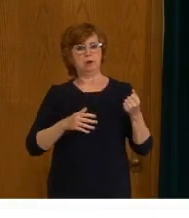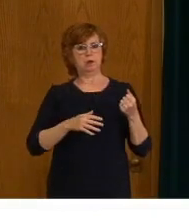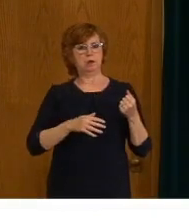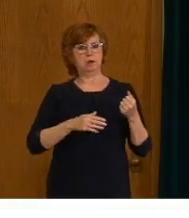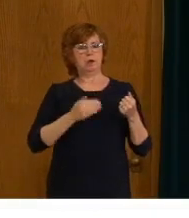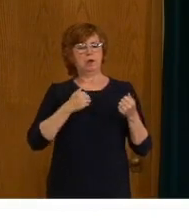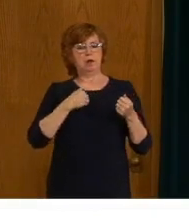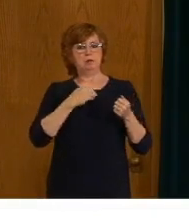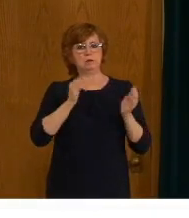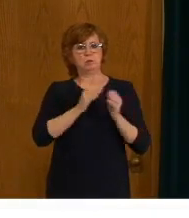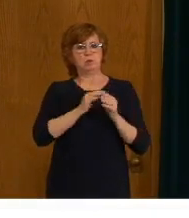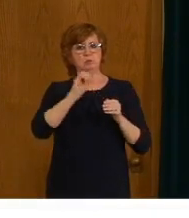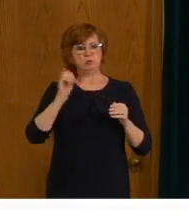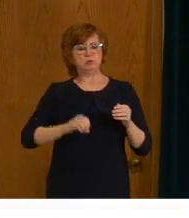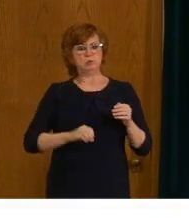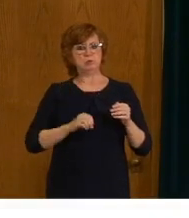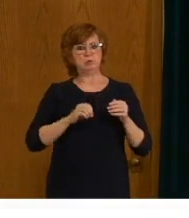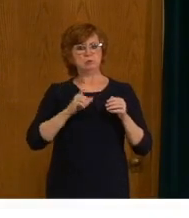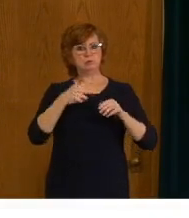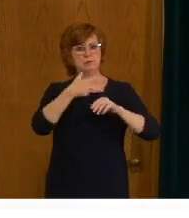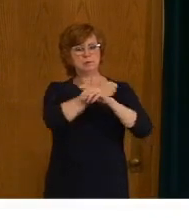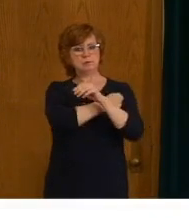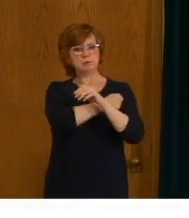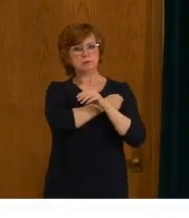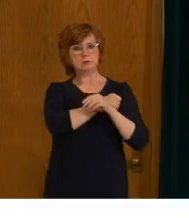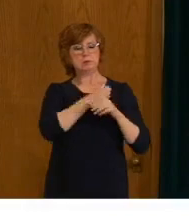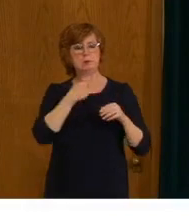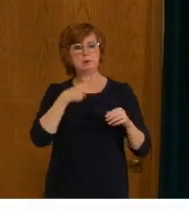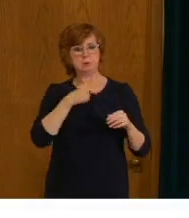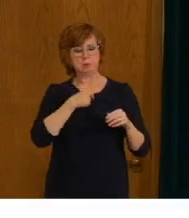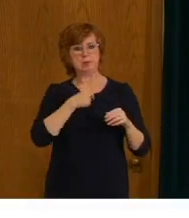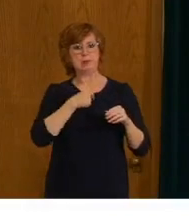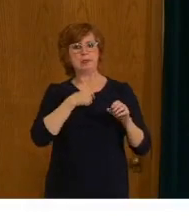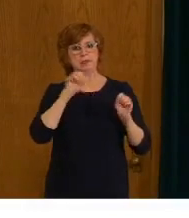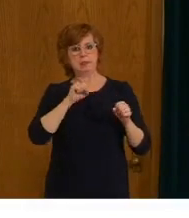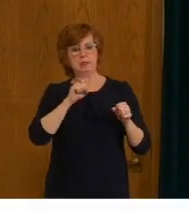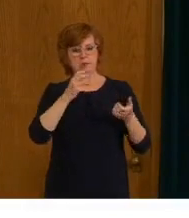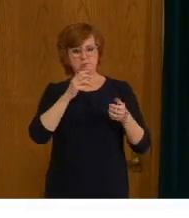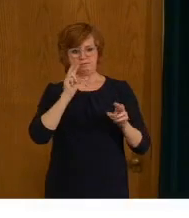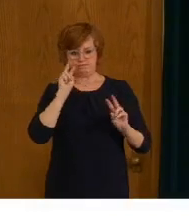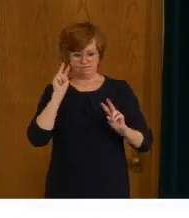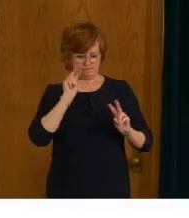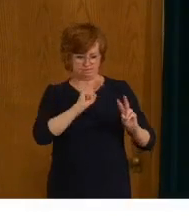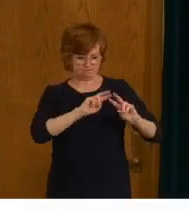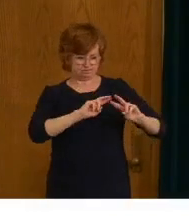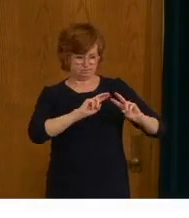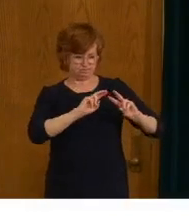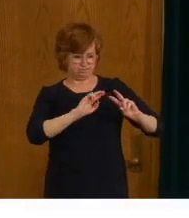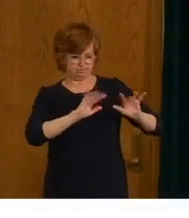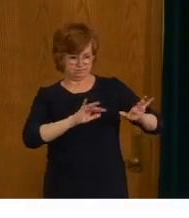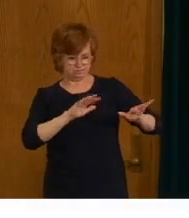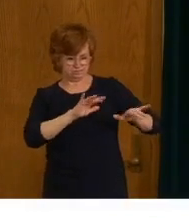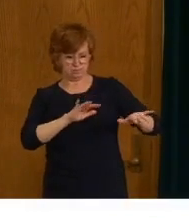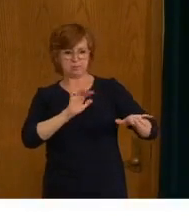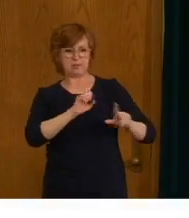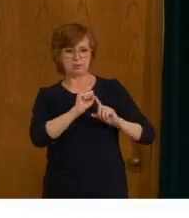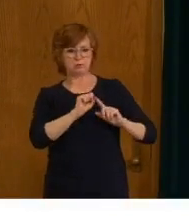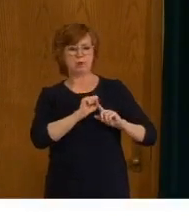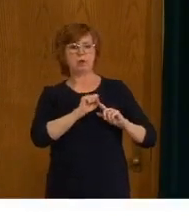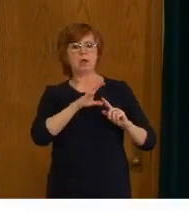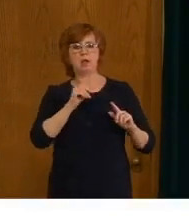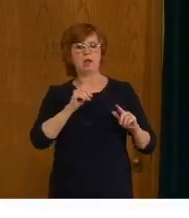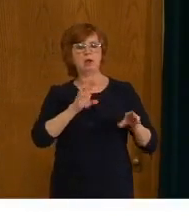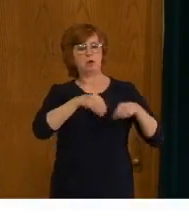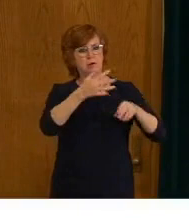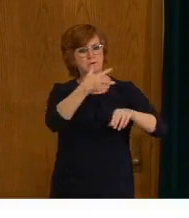community. And at that time, we would have to then, really offer vaccinations at that time. But, we really